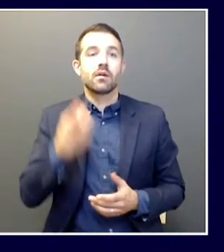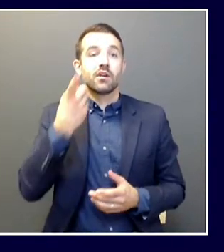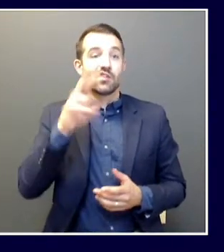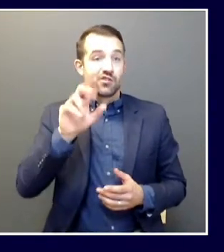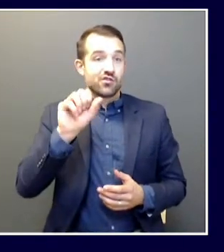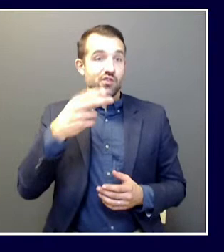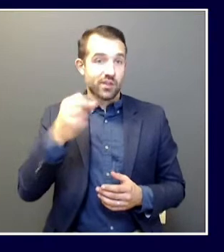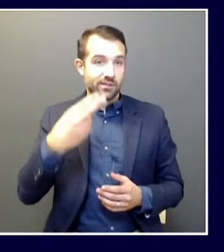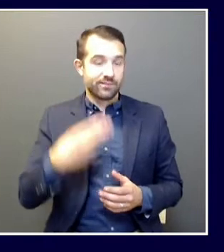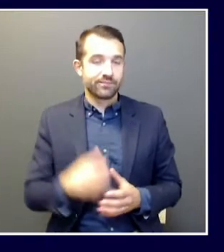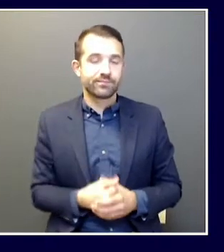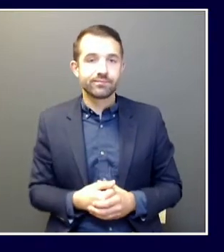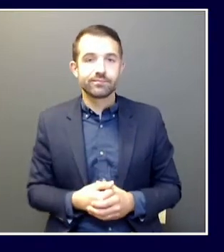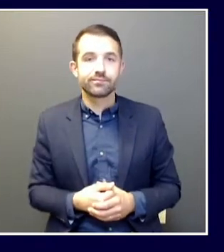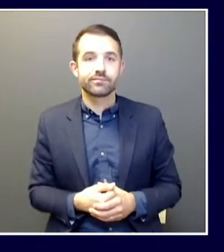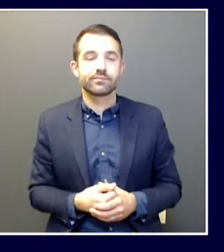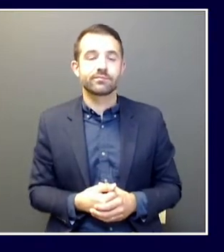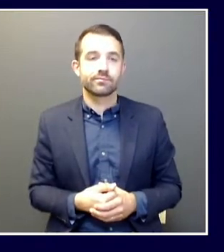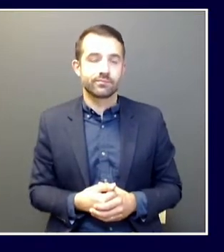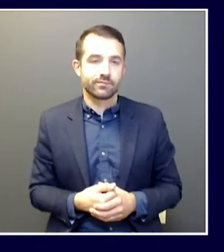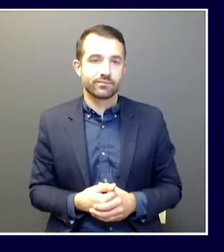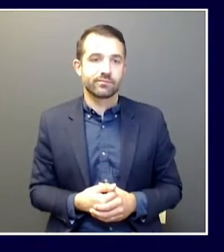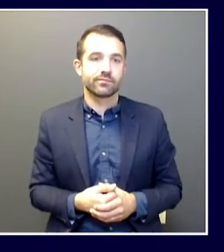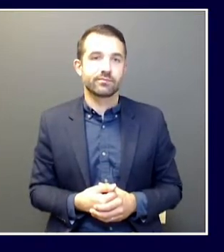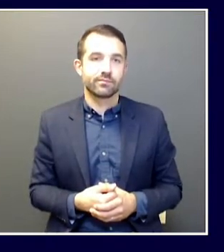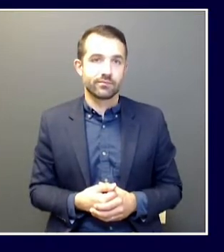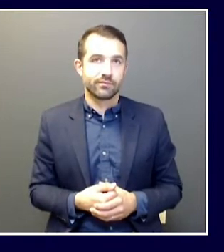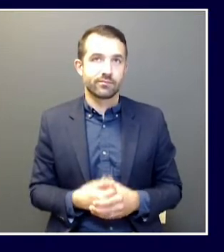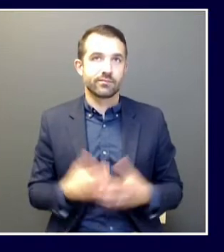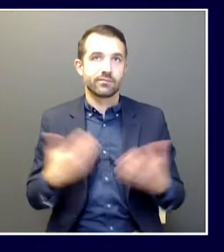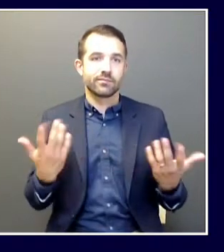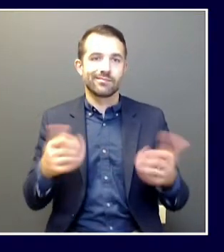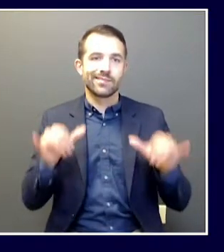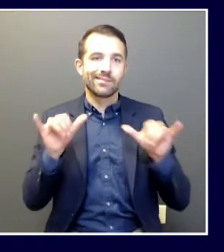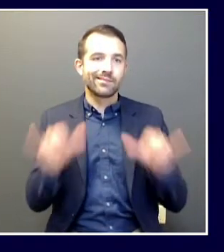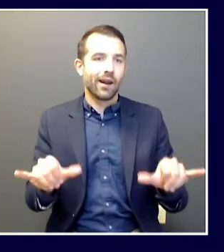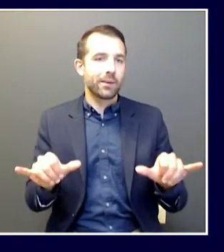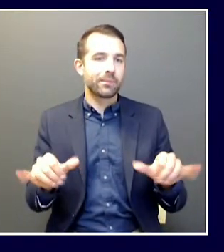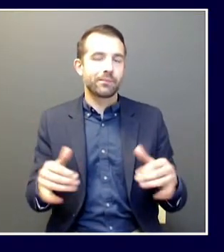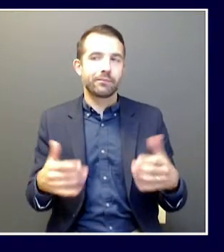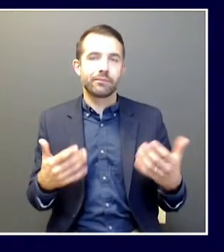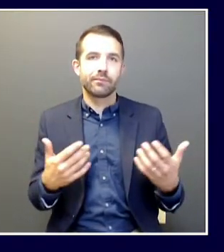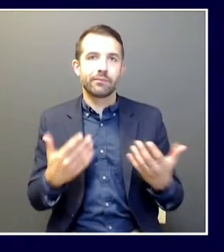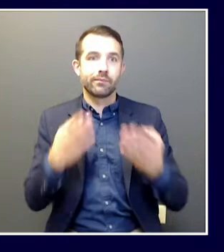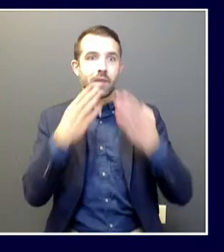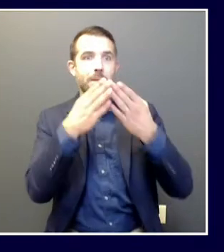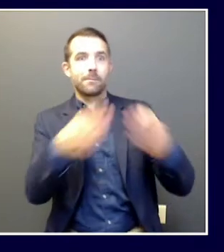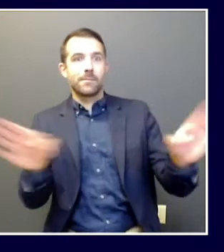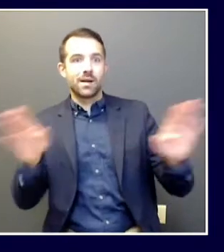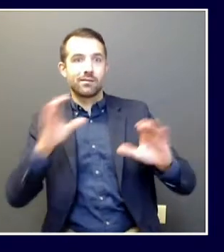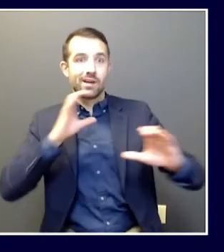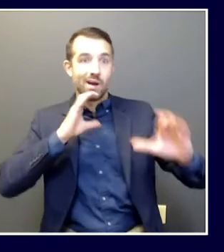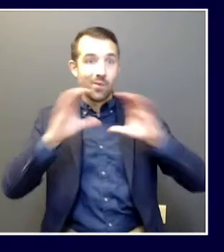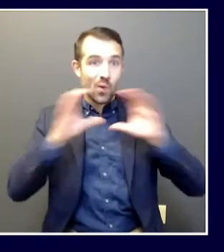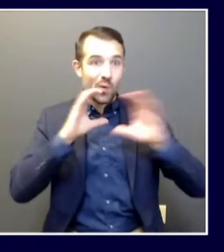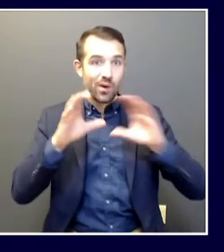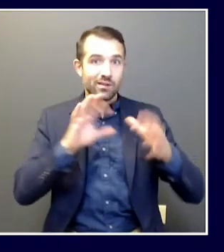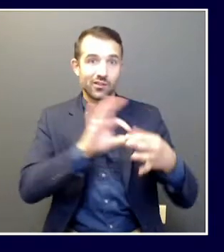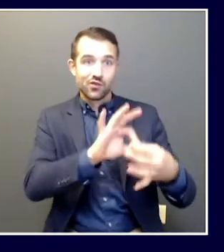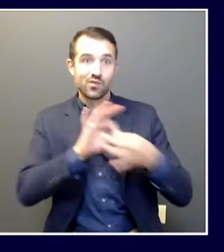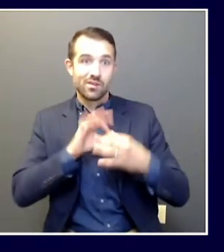we're continuing sort of the same degree of general public communication about the vaccine, the safety, the